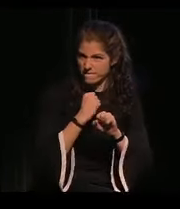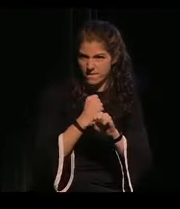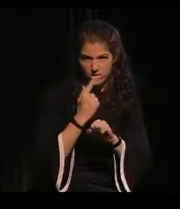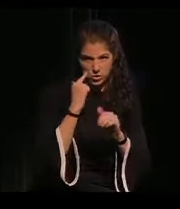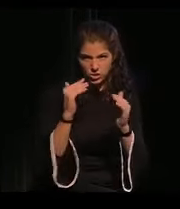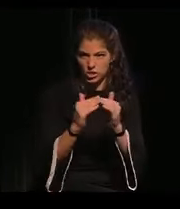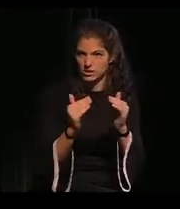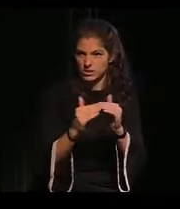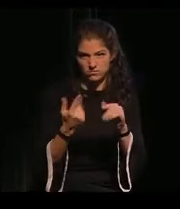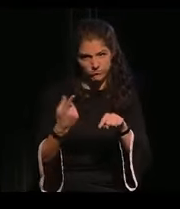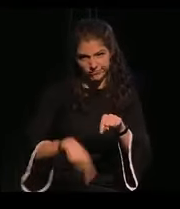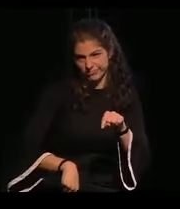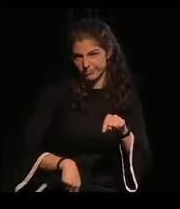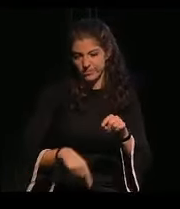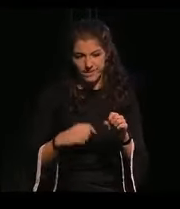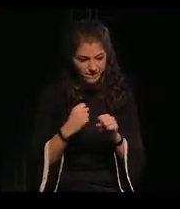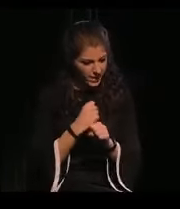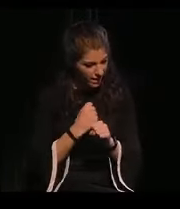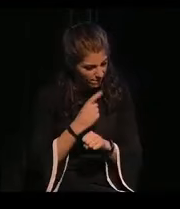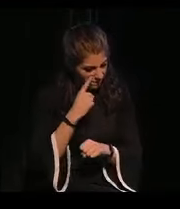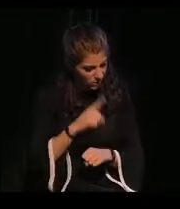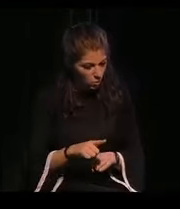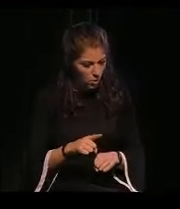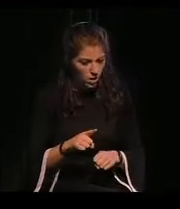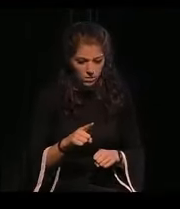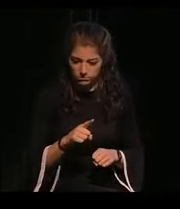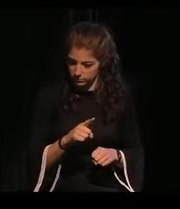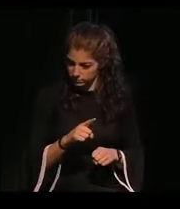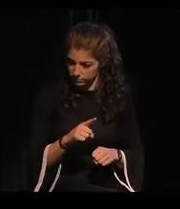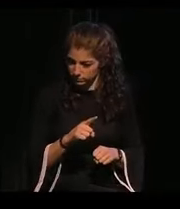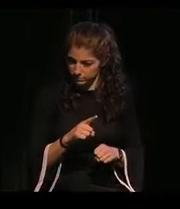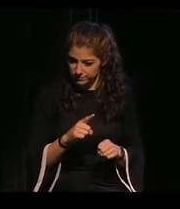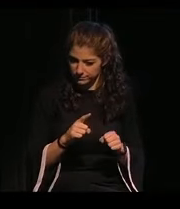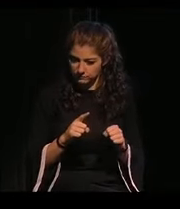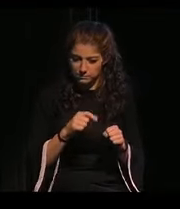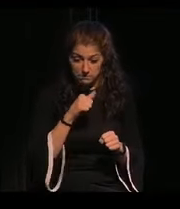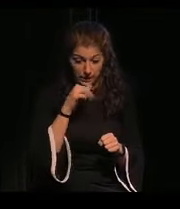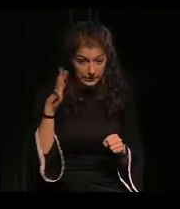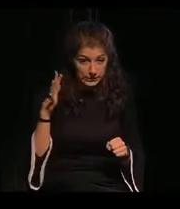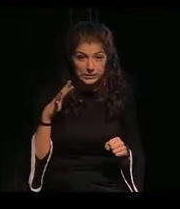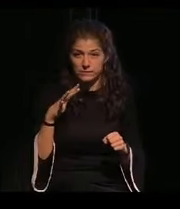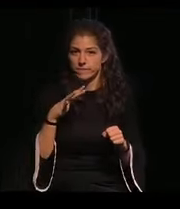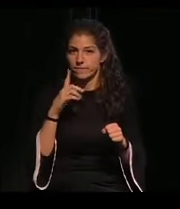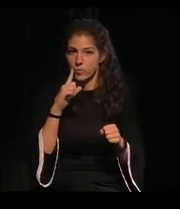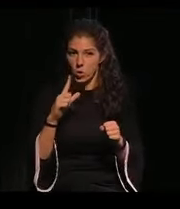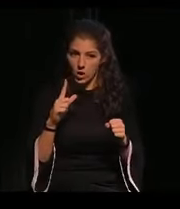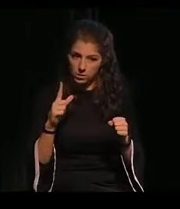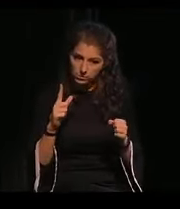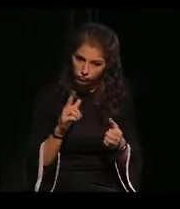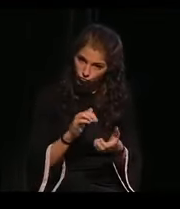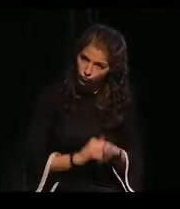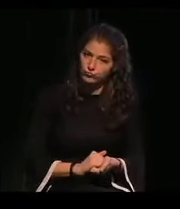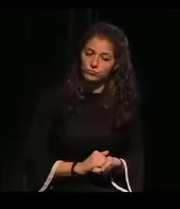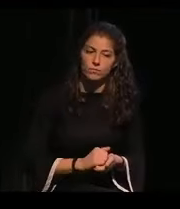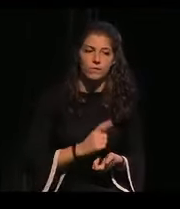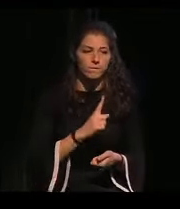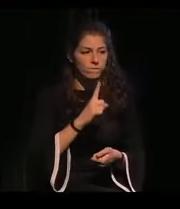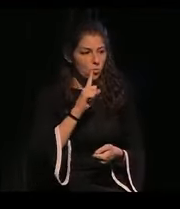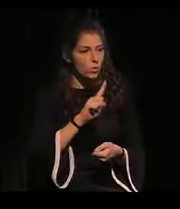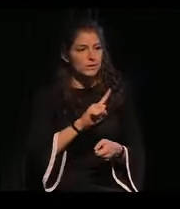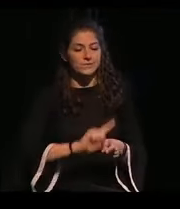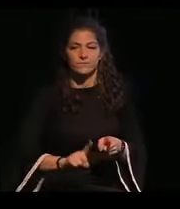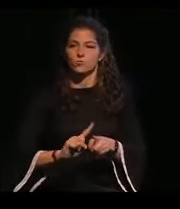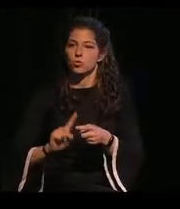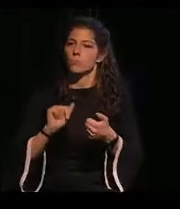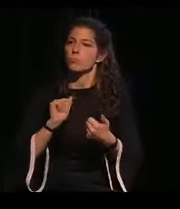justice, the fight for mercy, the fight for clemency, the fight for alternative